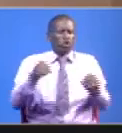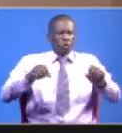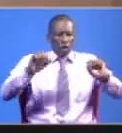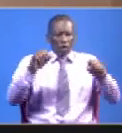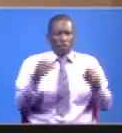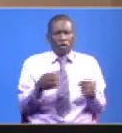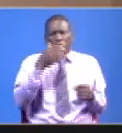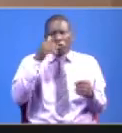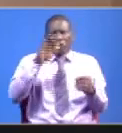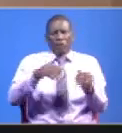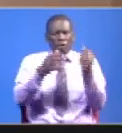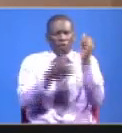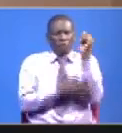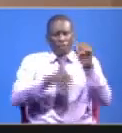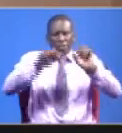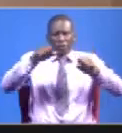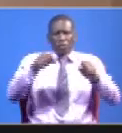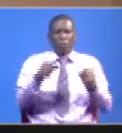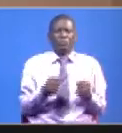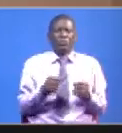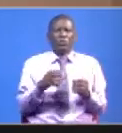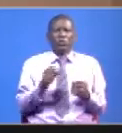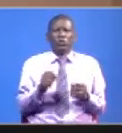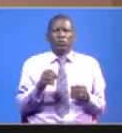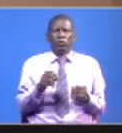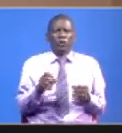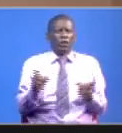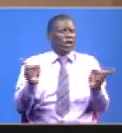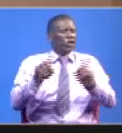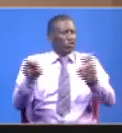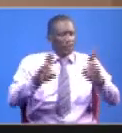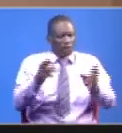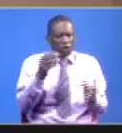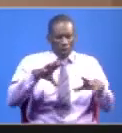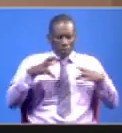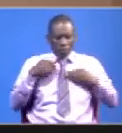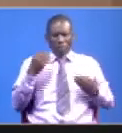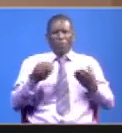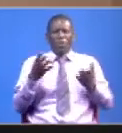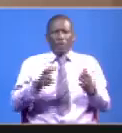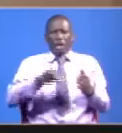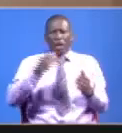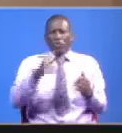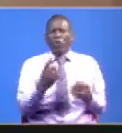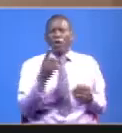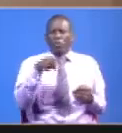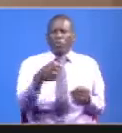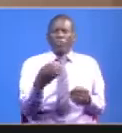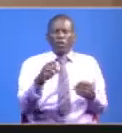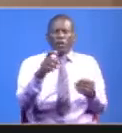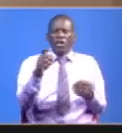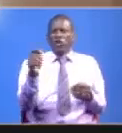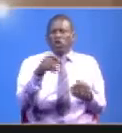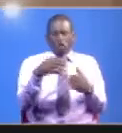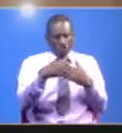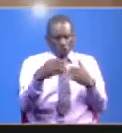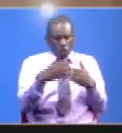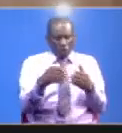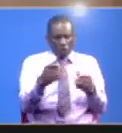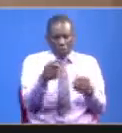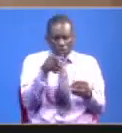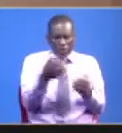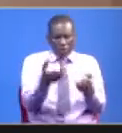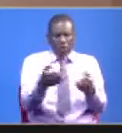no deal is better than a bad deal. So the developing world is not willing to accept anything less than $1.3 trillion. And this is money they're looking